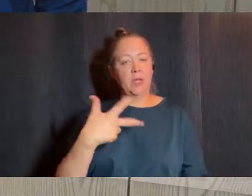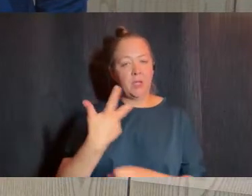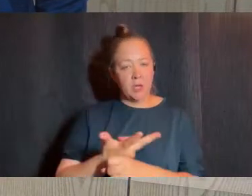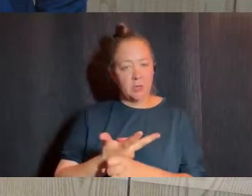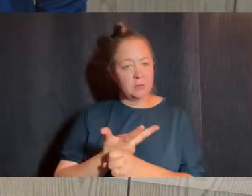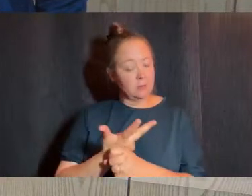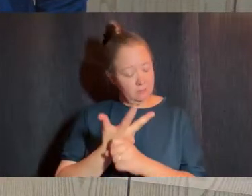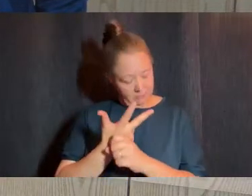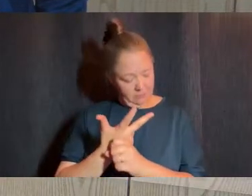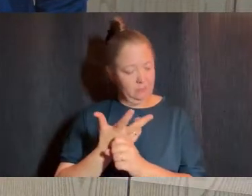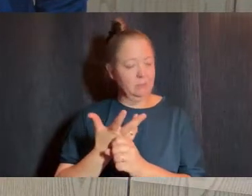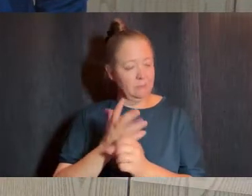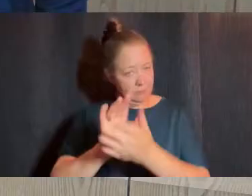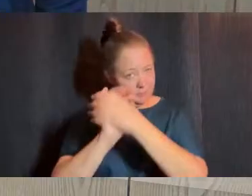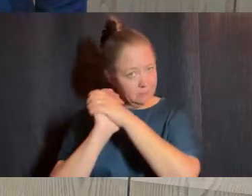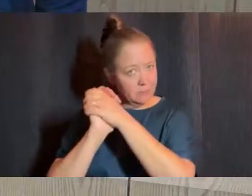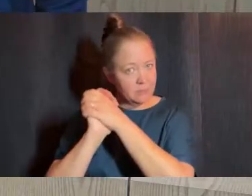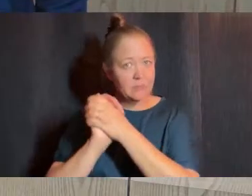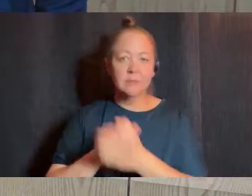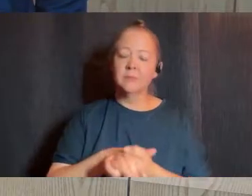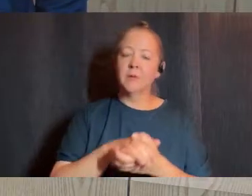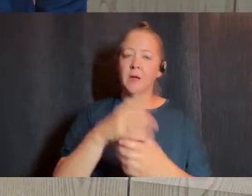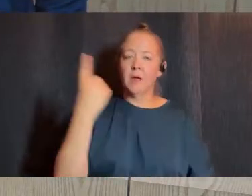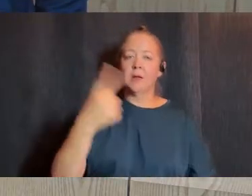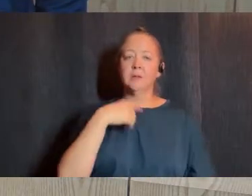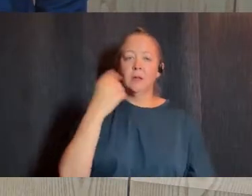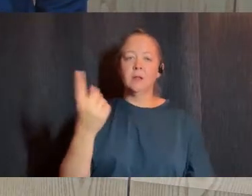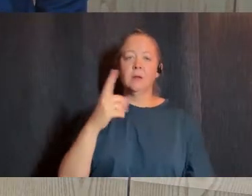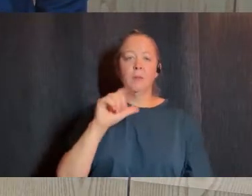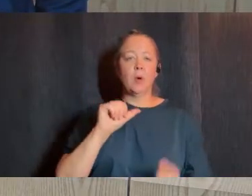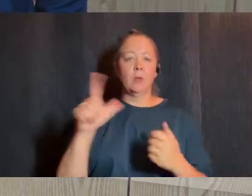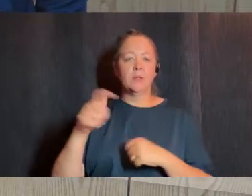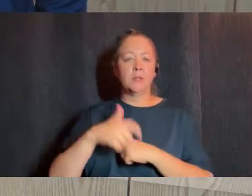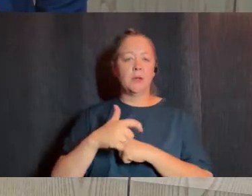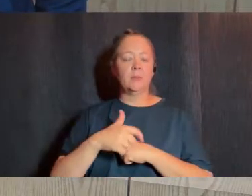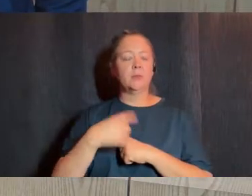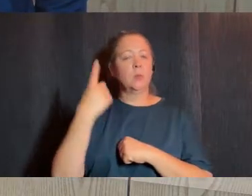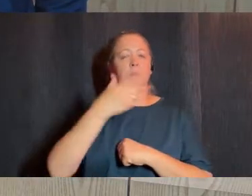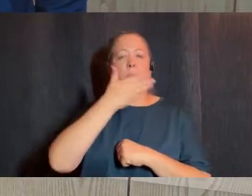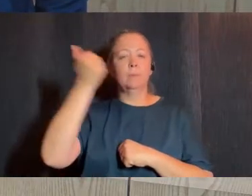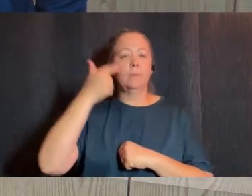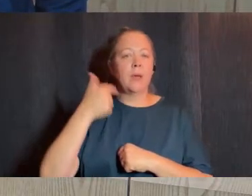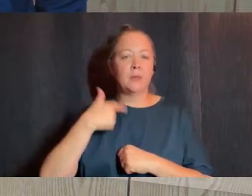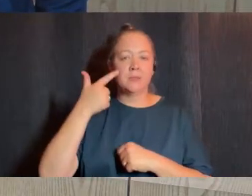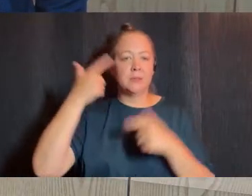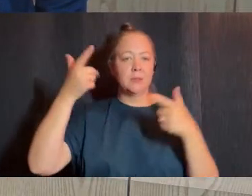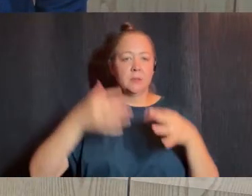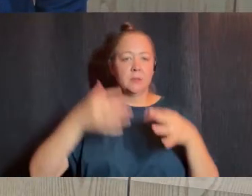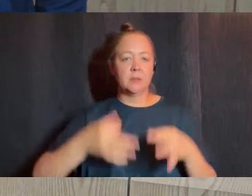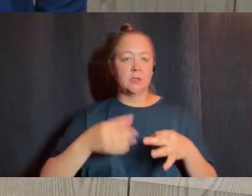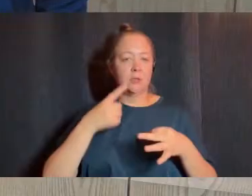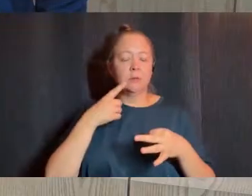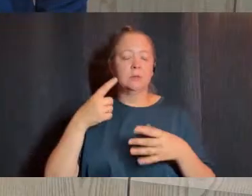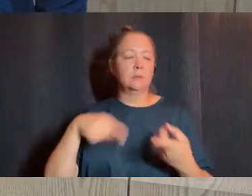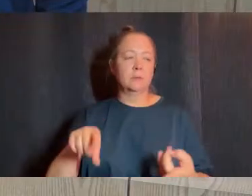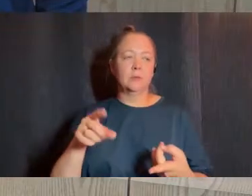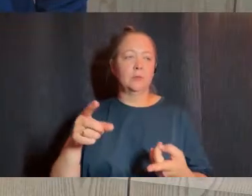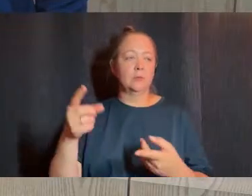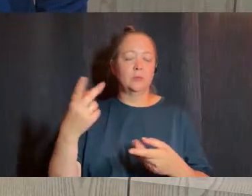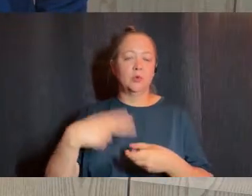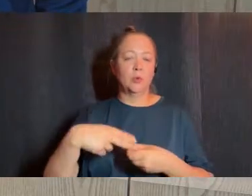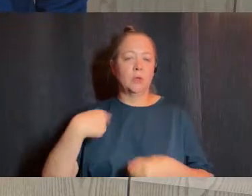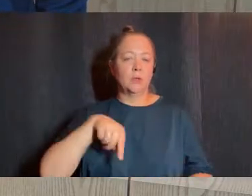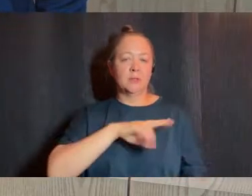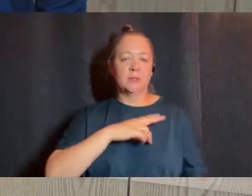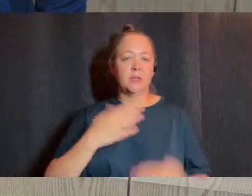one of the golden decisions he has ever made in his legacy here. We knew what it was. The residents knew what it was before you, of